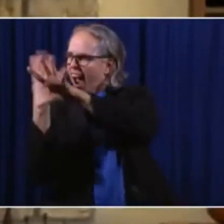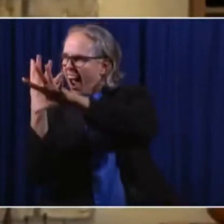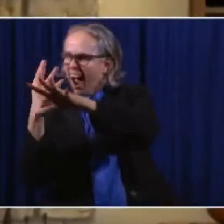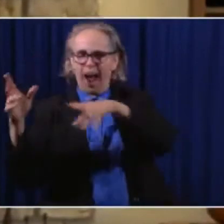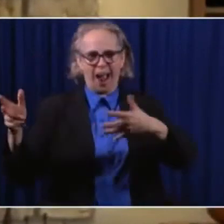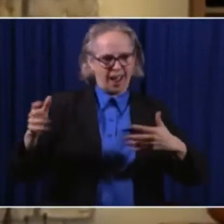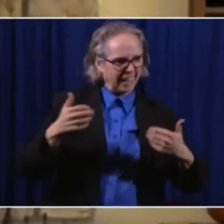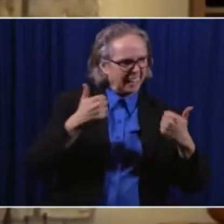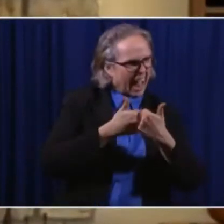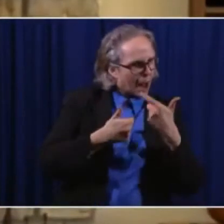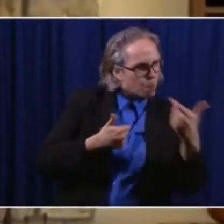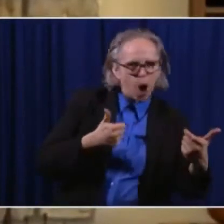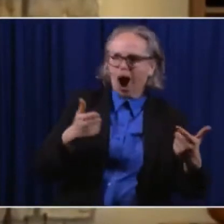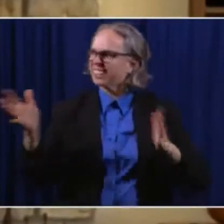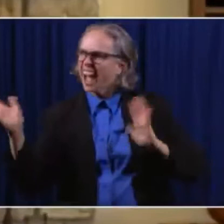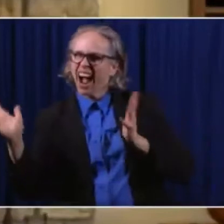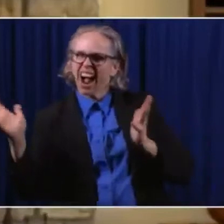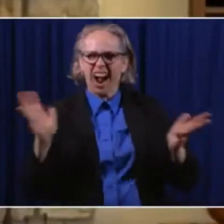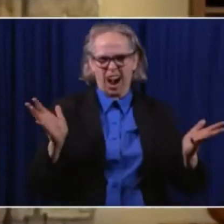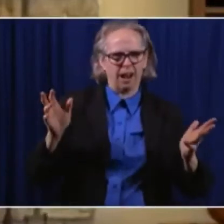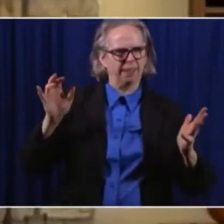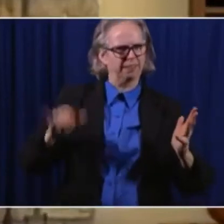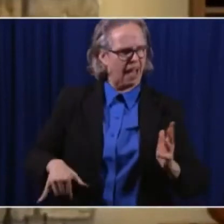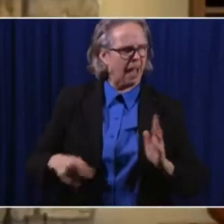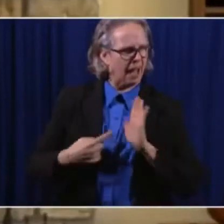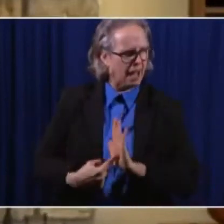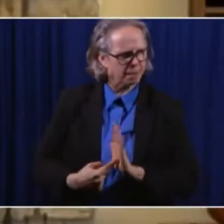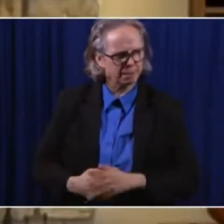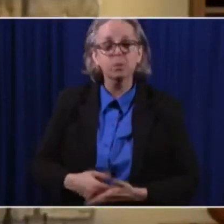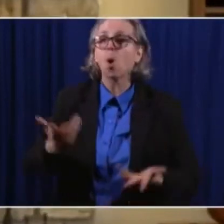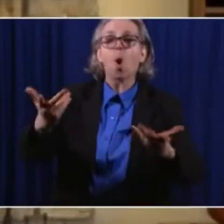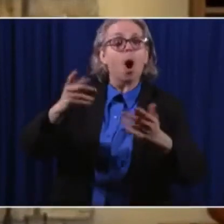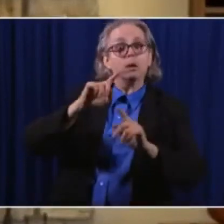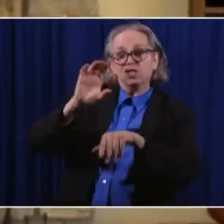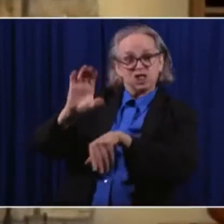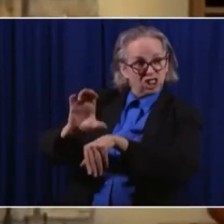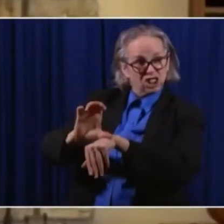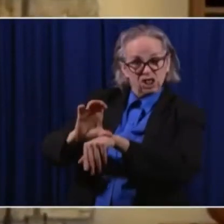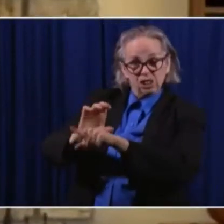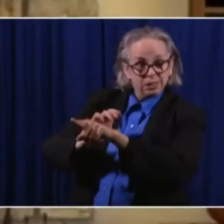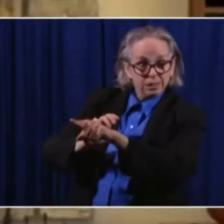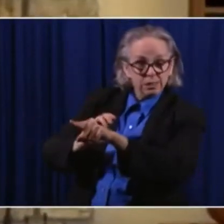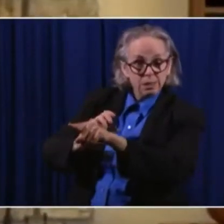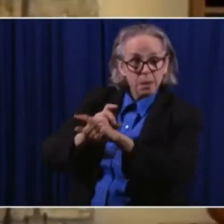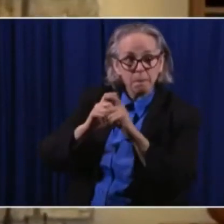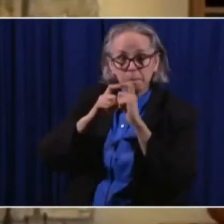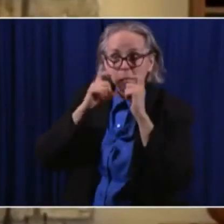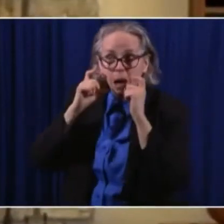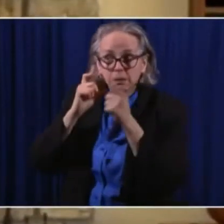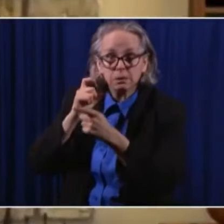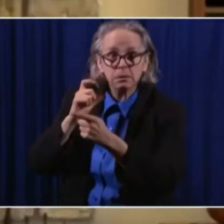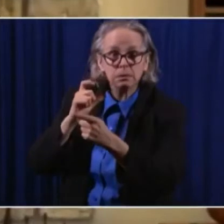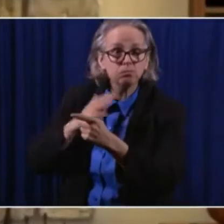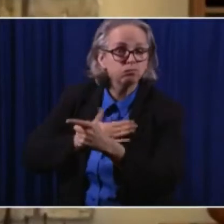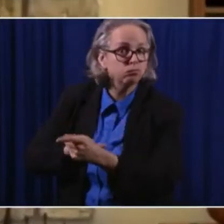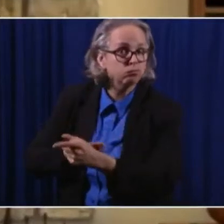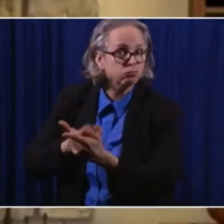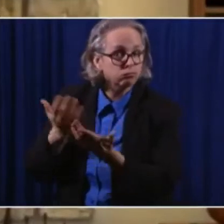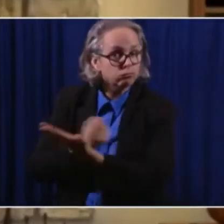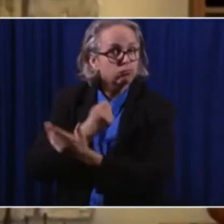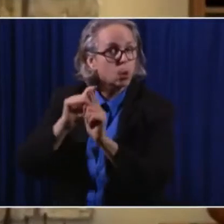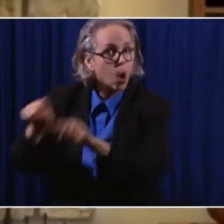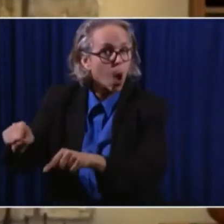Wear a mask to church. Again, something that people can do. Call a friend. Just talk